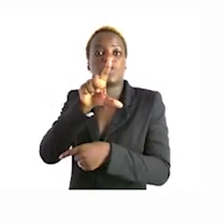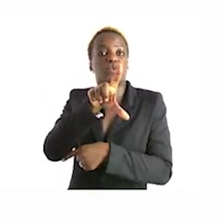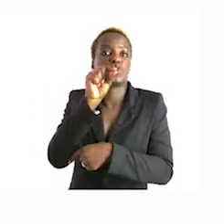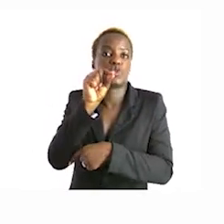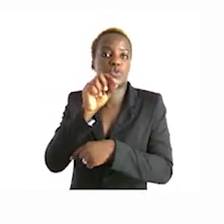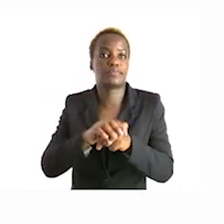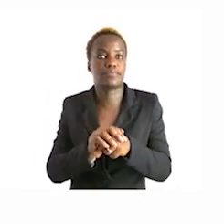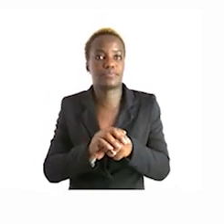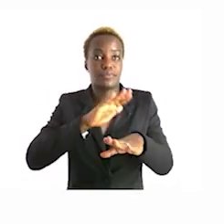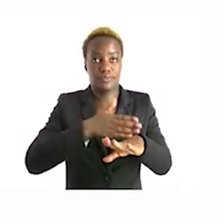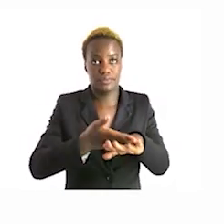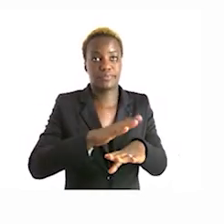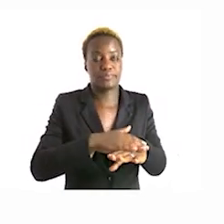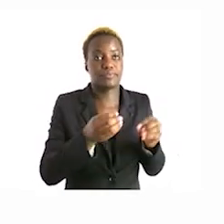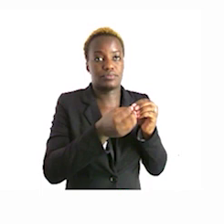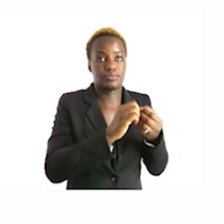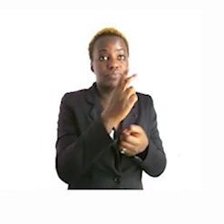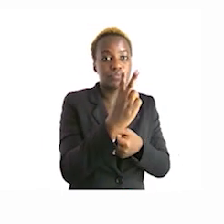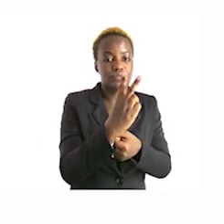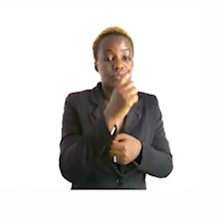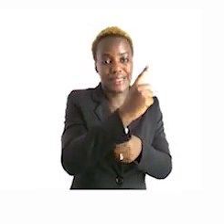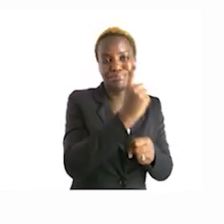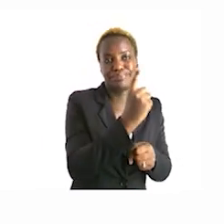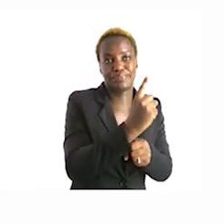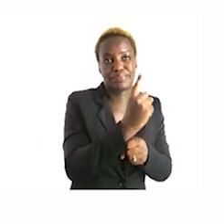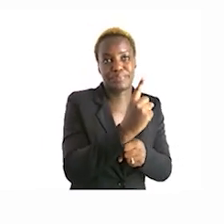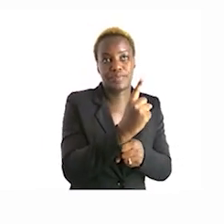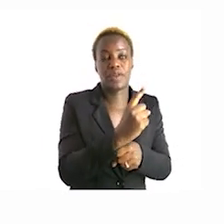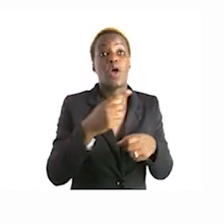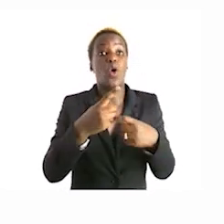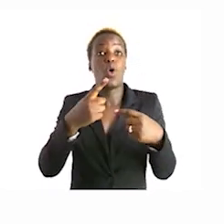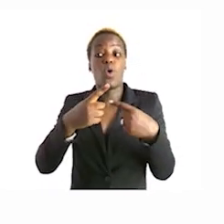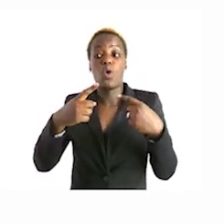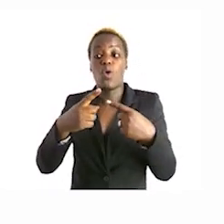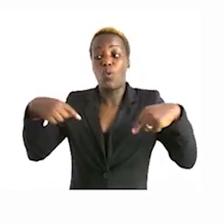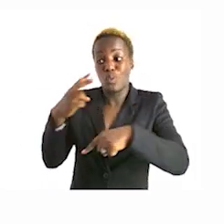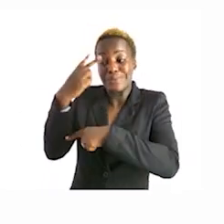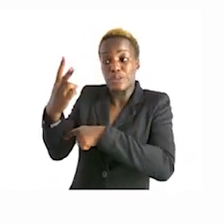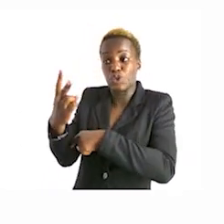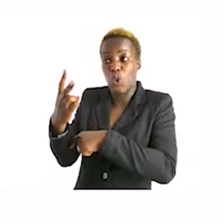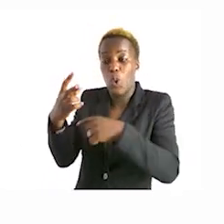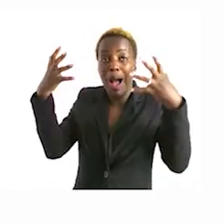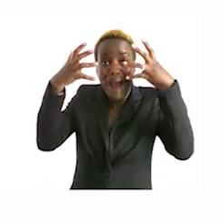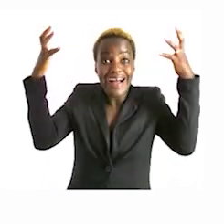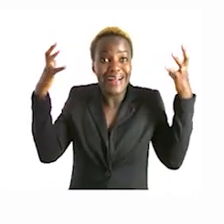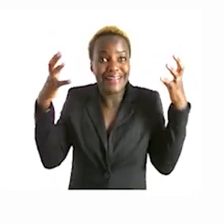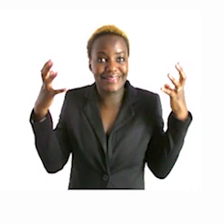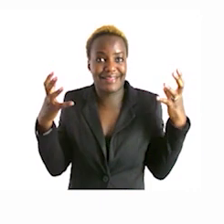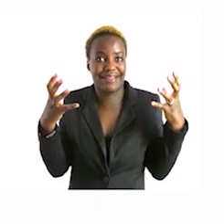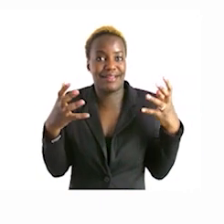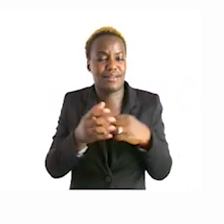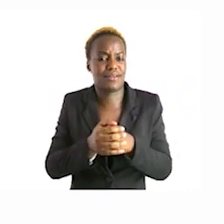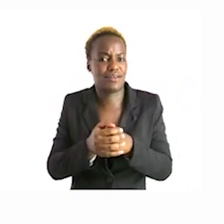number 1. We saw lion at the zoo. Let's quickly use all the articles